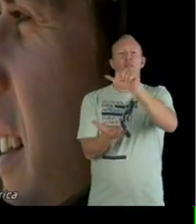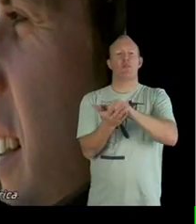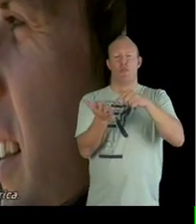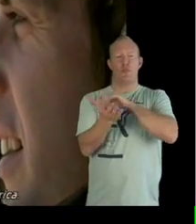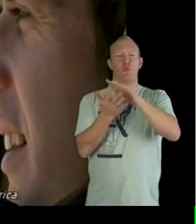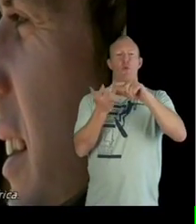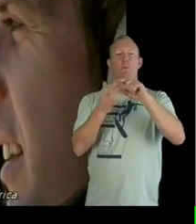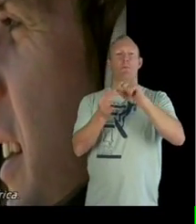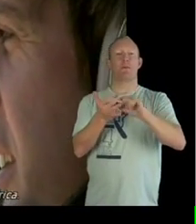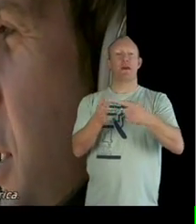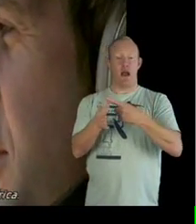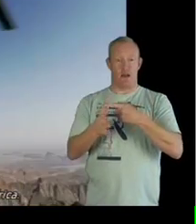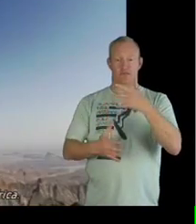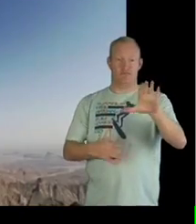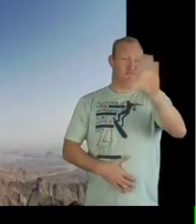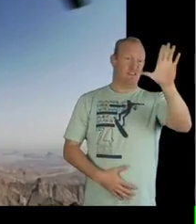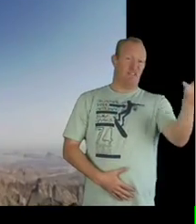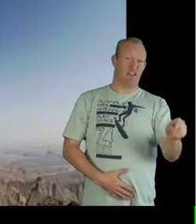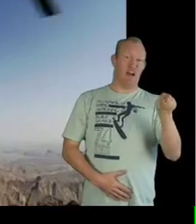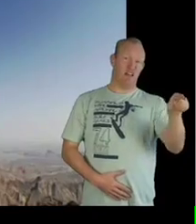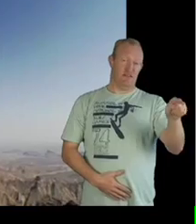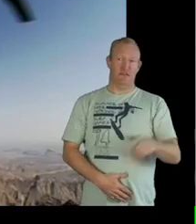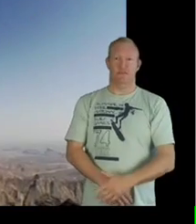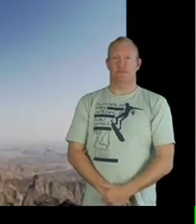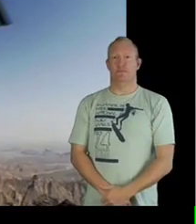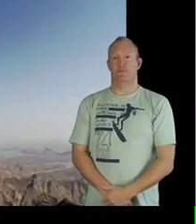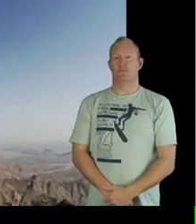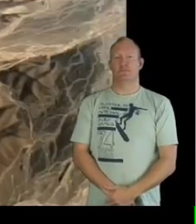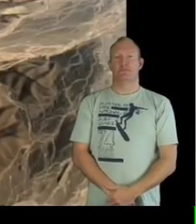Ethiopia, Eastern Africa.